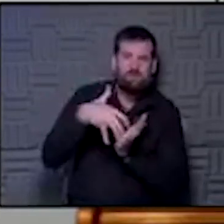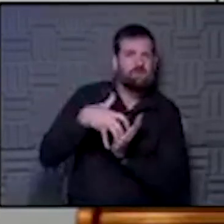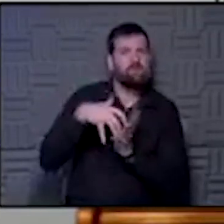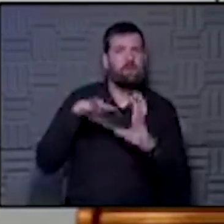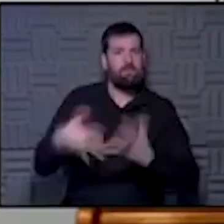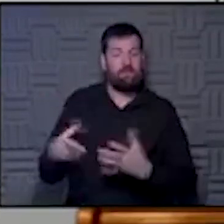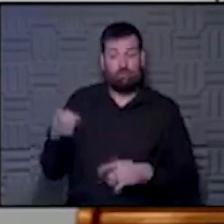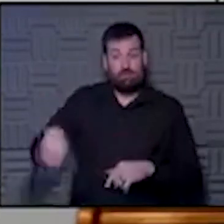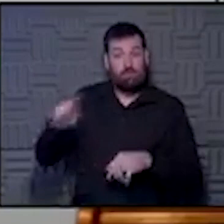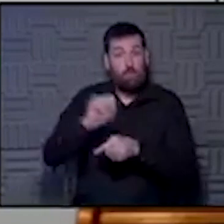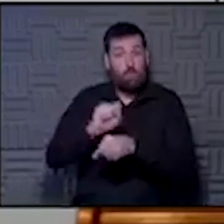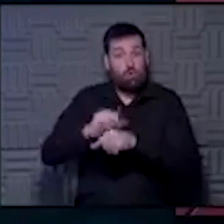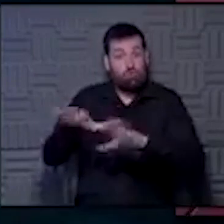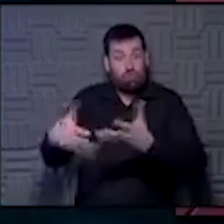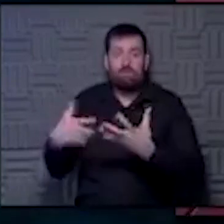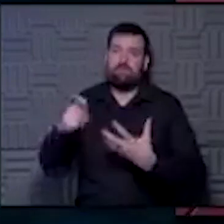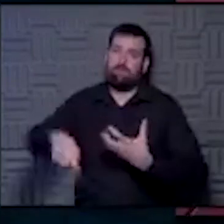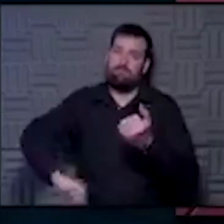needs the most support right now.